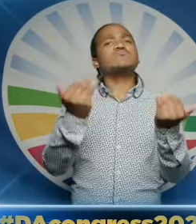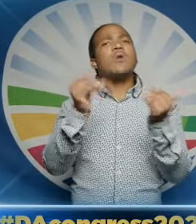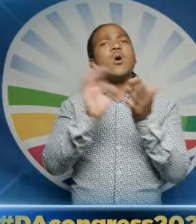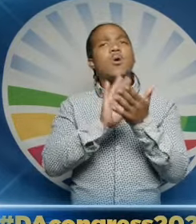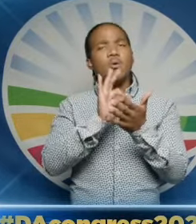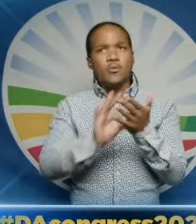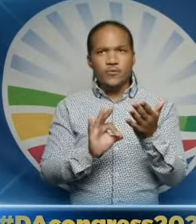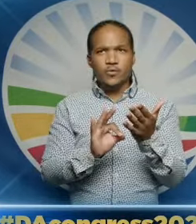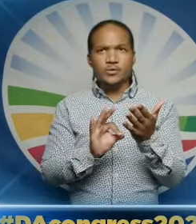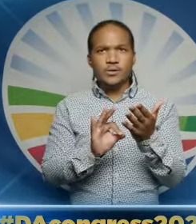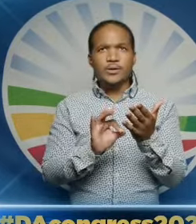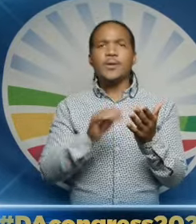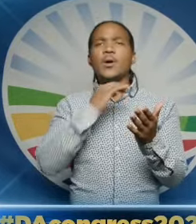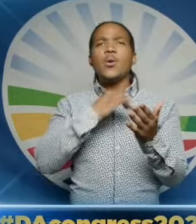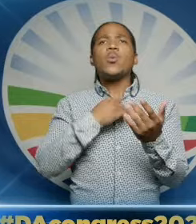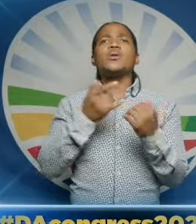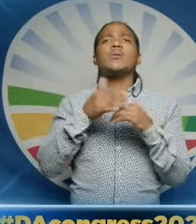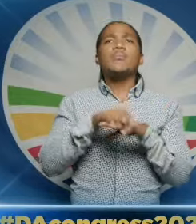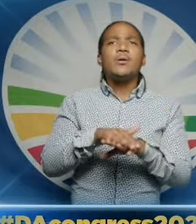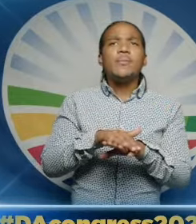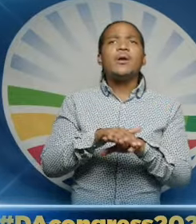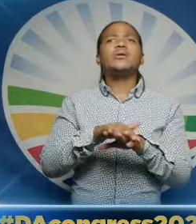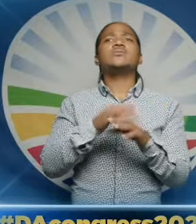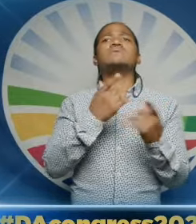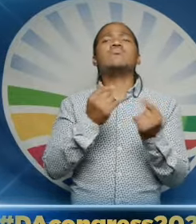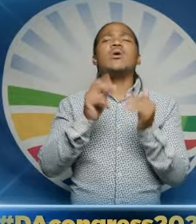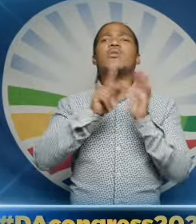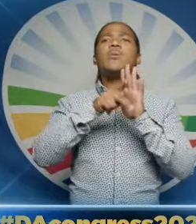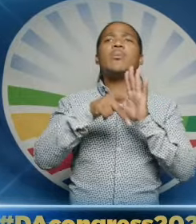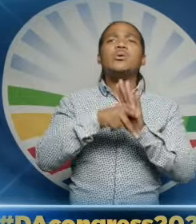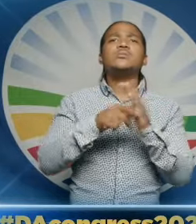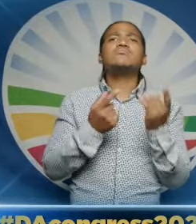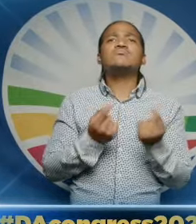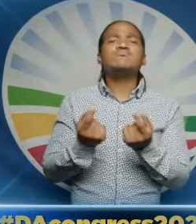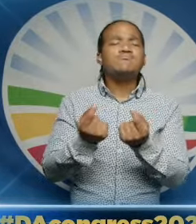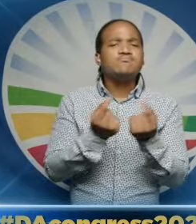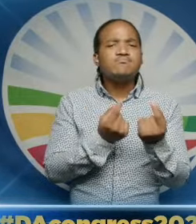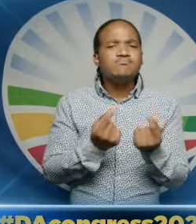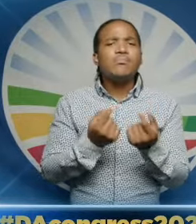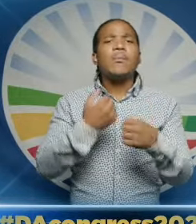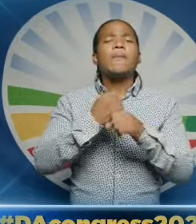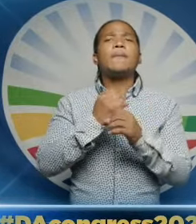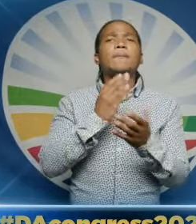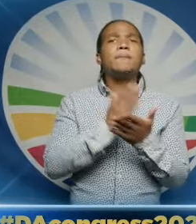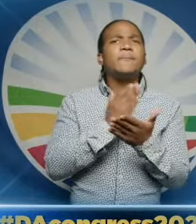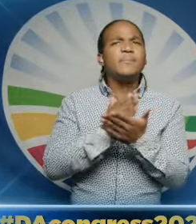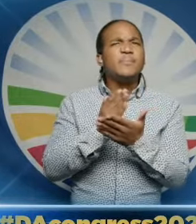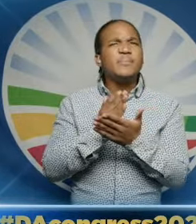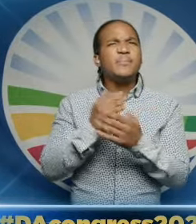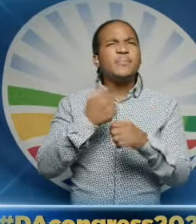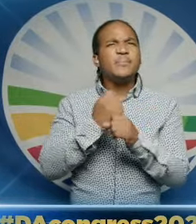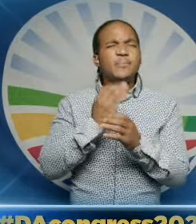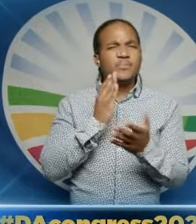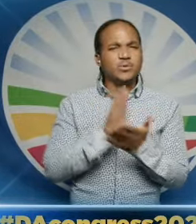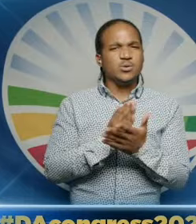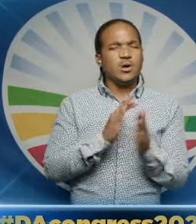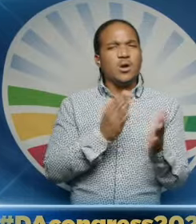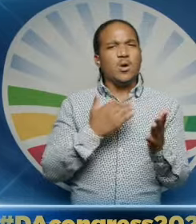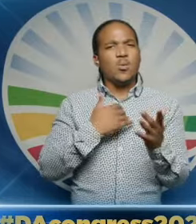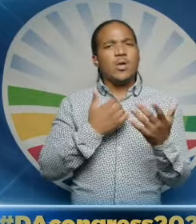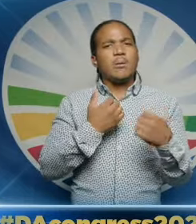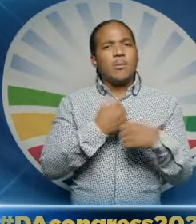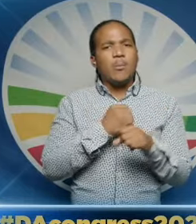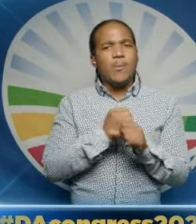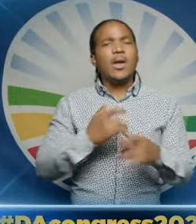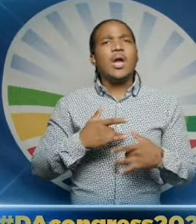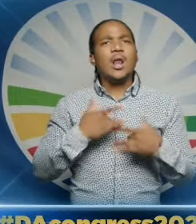us en masse, then we need to make sure that we have an attractive policy offer, and we need to have something that is going to show them in a tangible way how we're going to make their